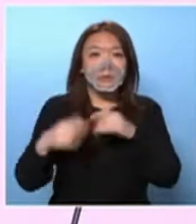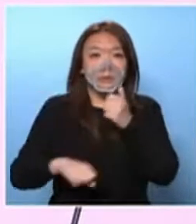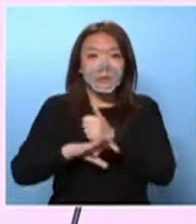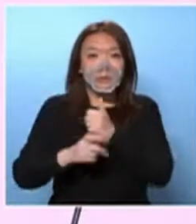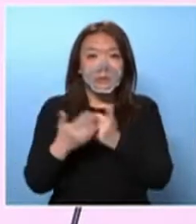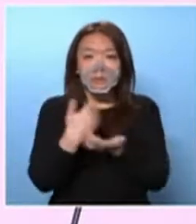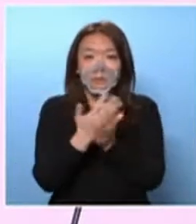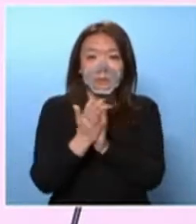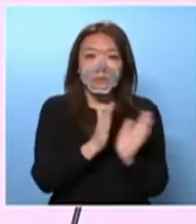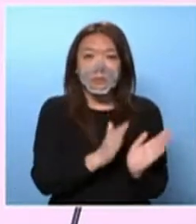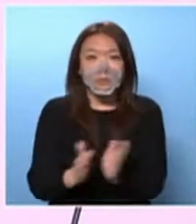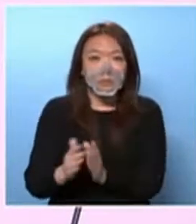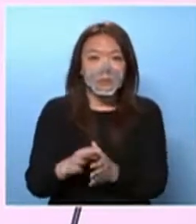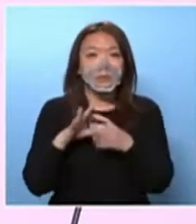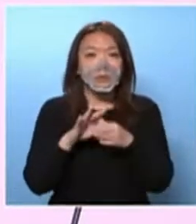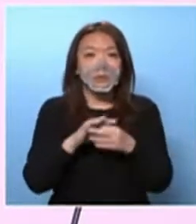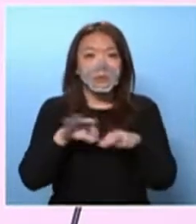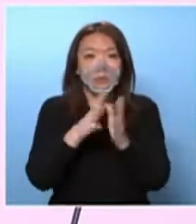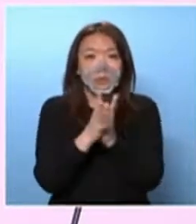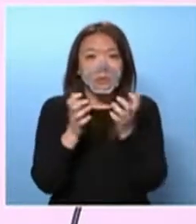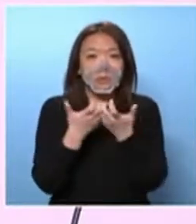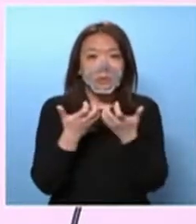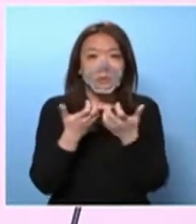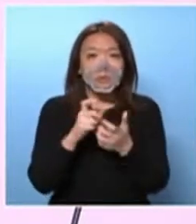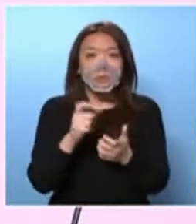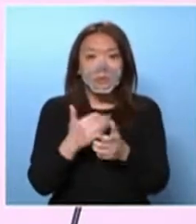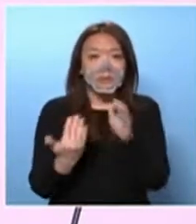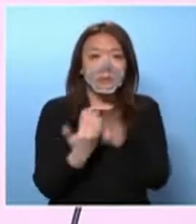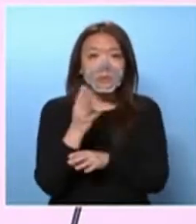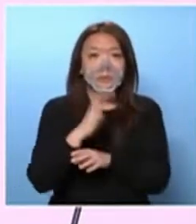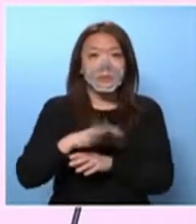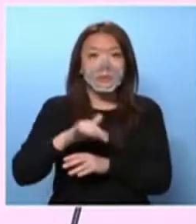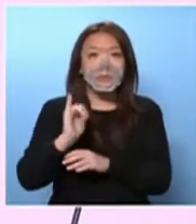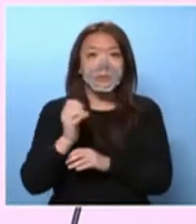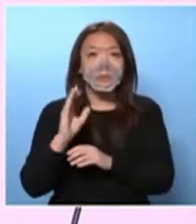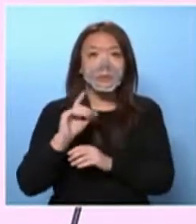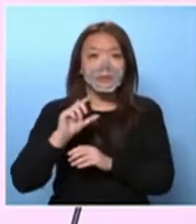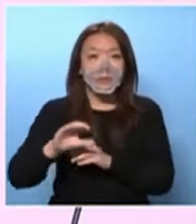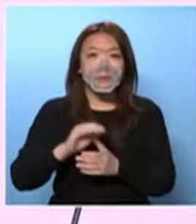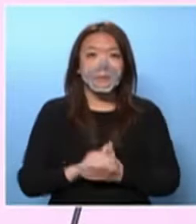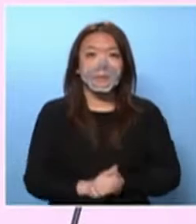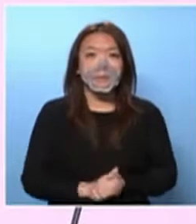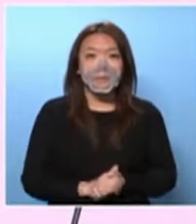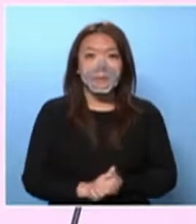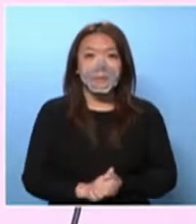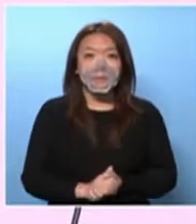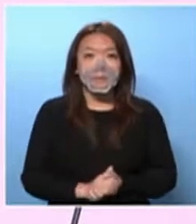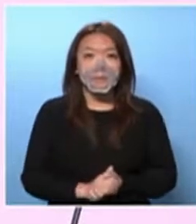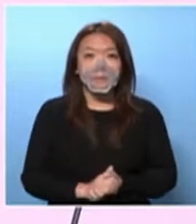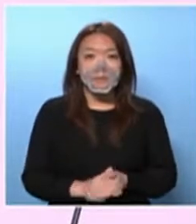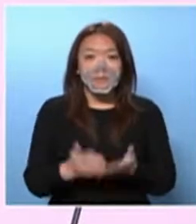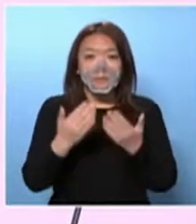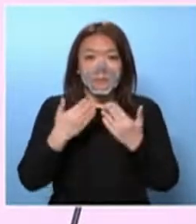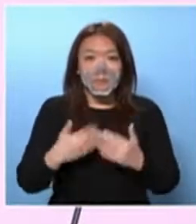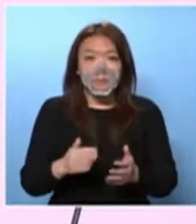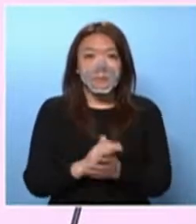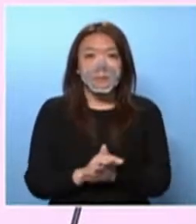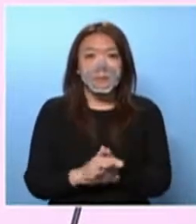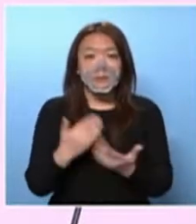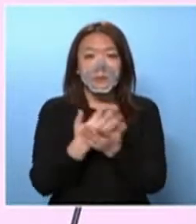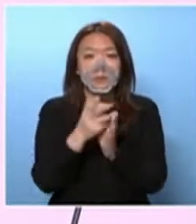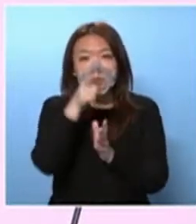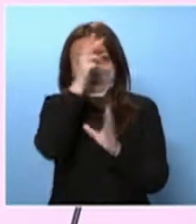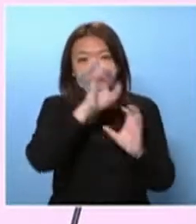in my previous 2 budgets. These measures, together with the relief measures under the AEF, involve a total financial commitment of